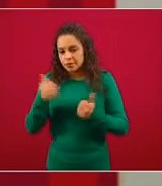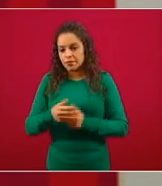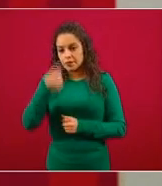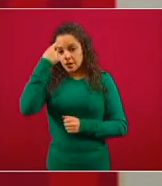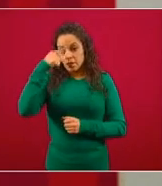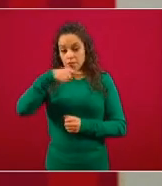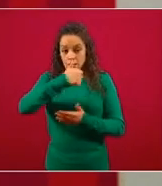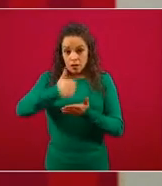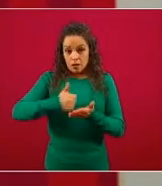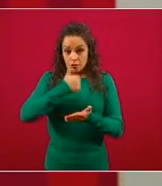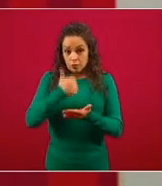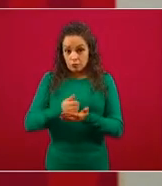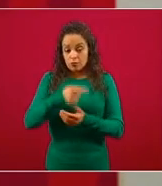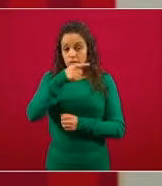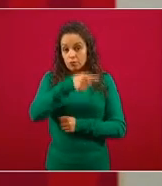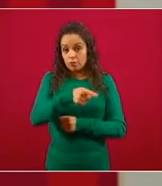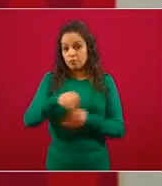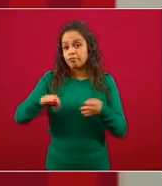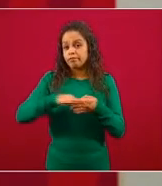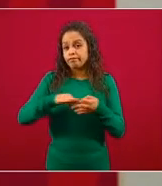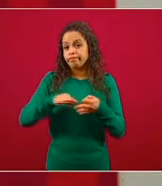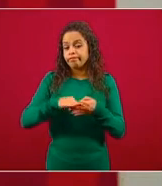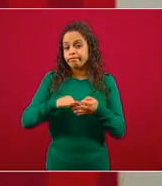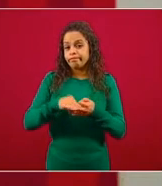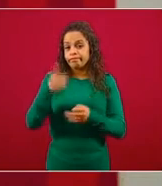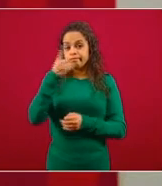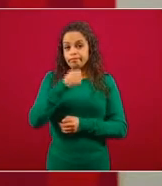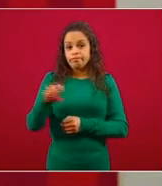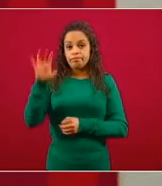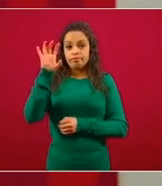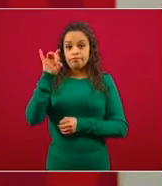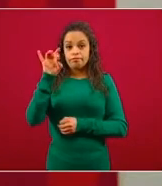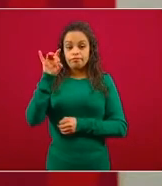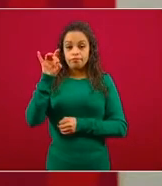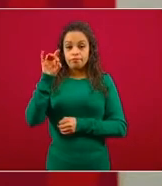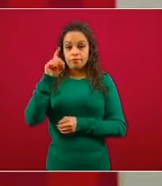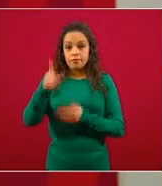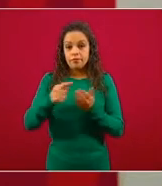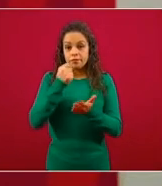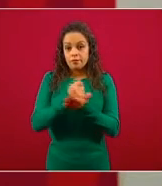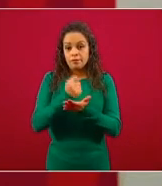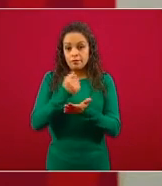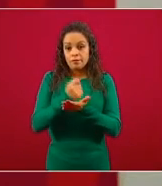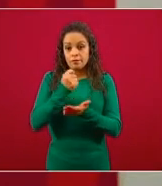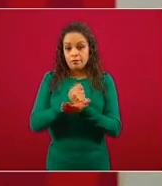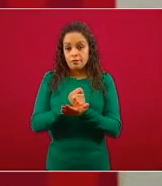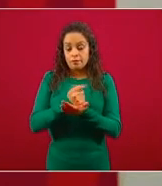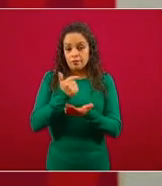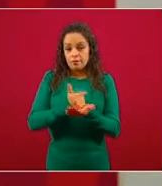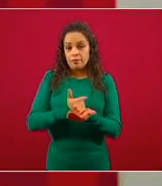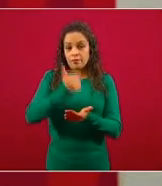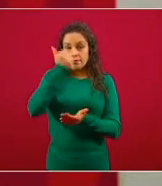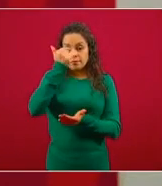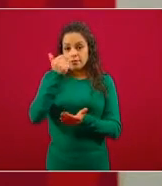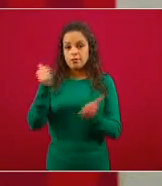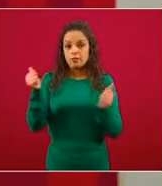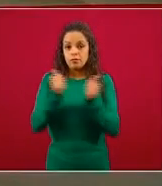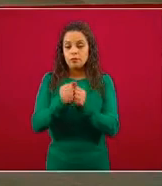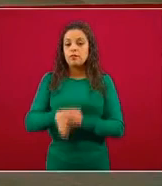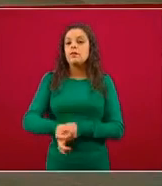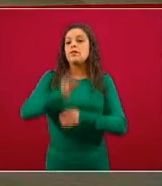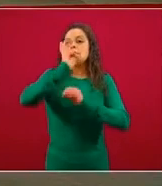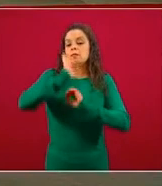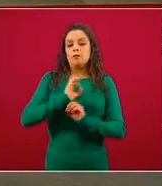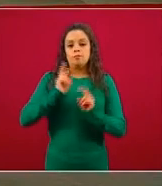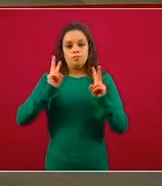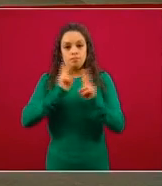more capacity at the hospitals. That means that we'll have 130 ICU